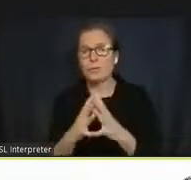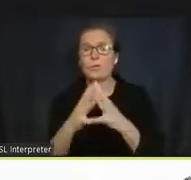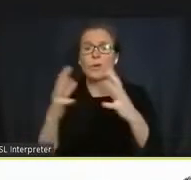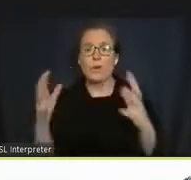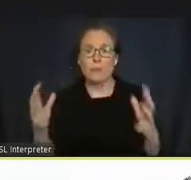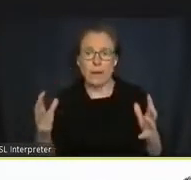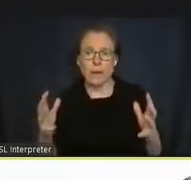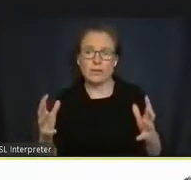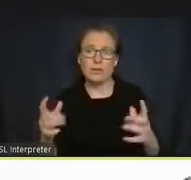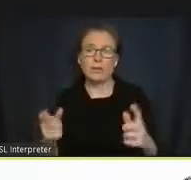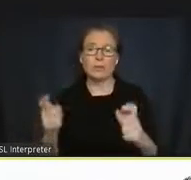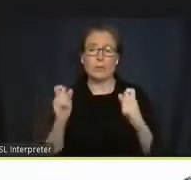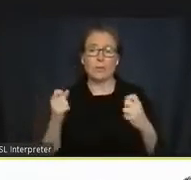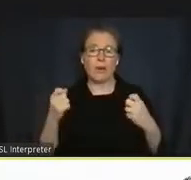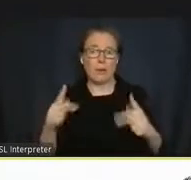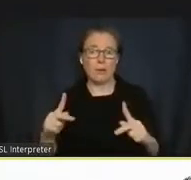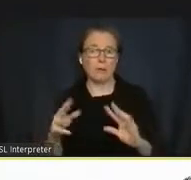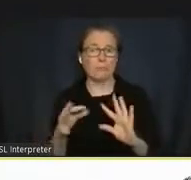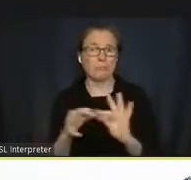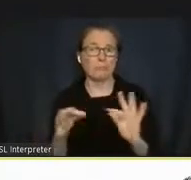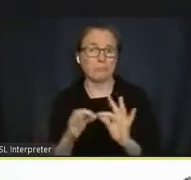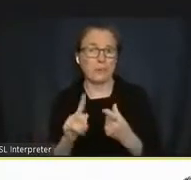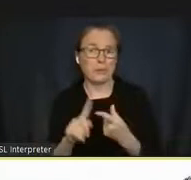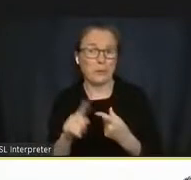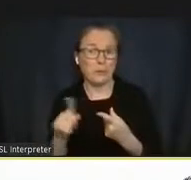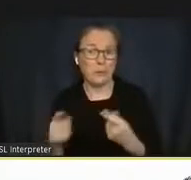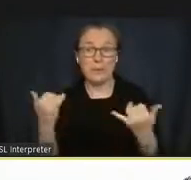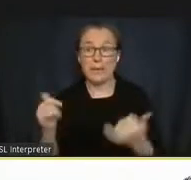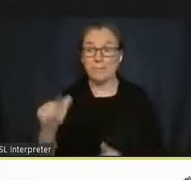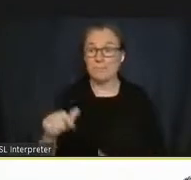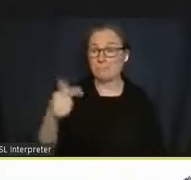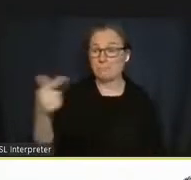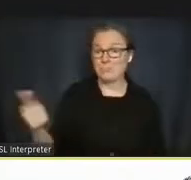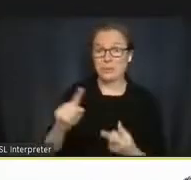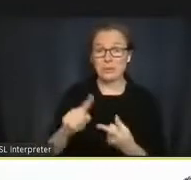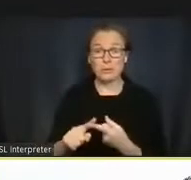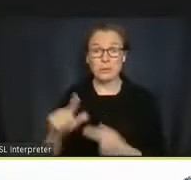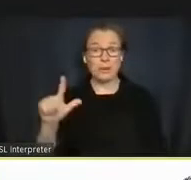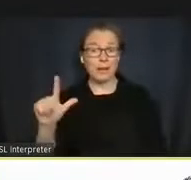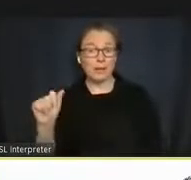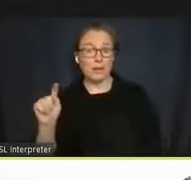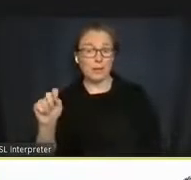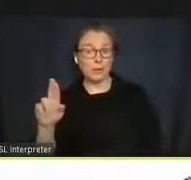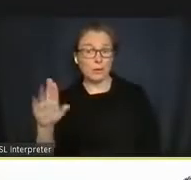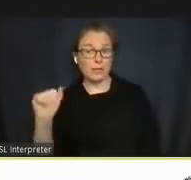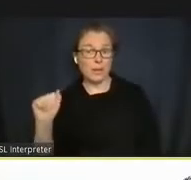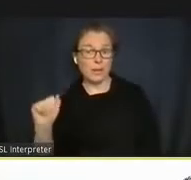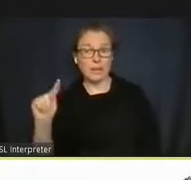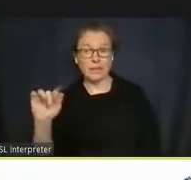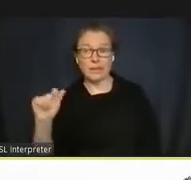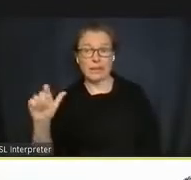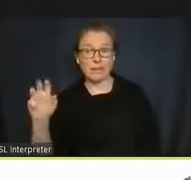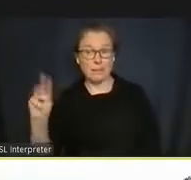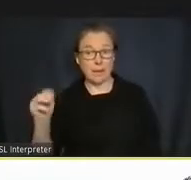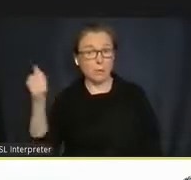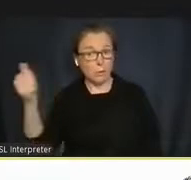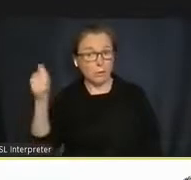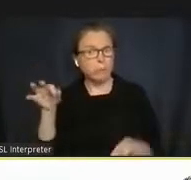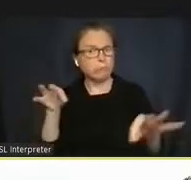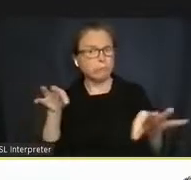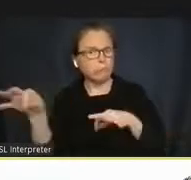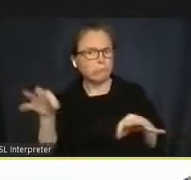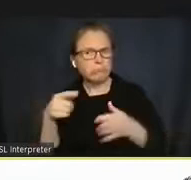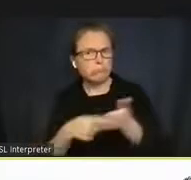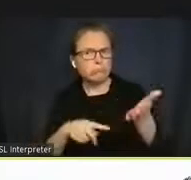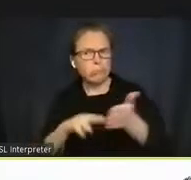you. And now I'd like to turn it over to Latricia Tillman, who will share more information about the budget equity